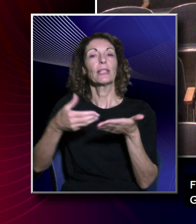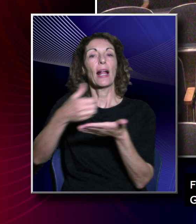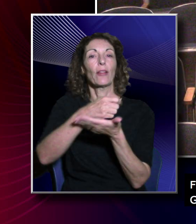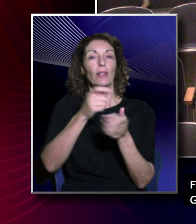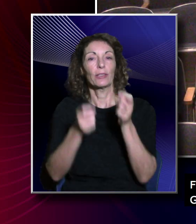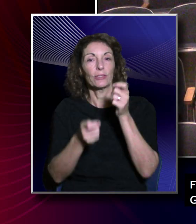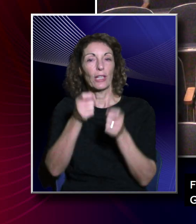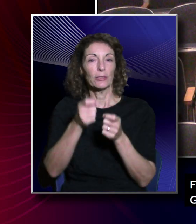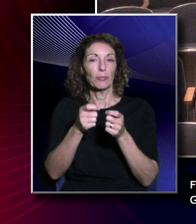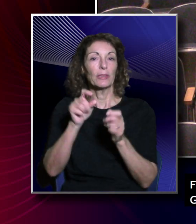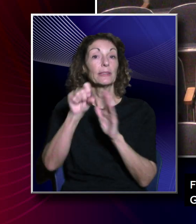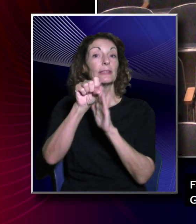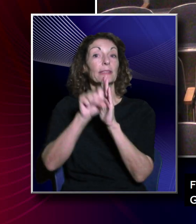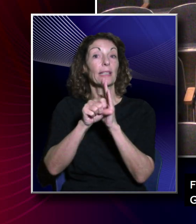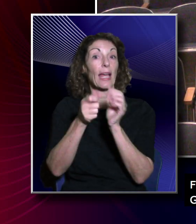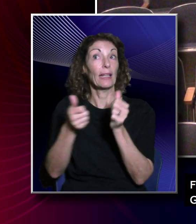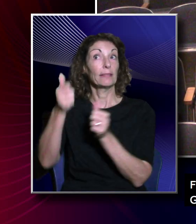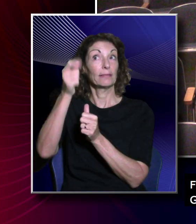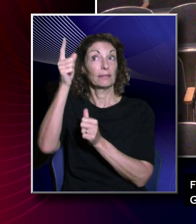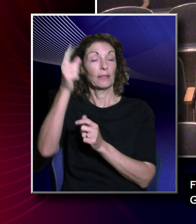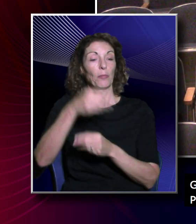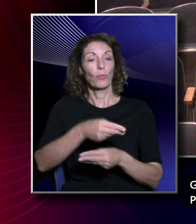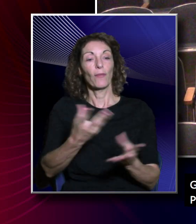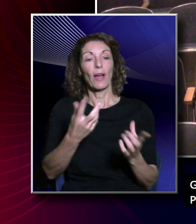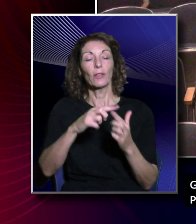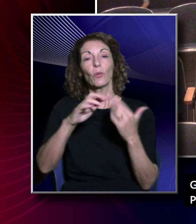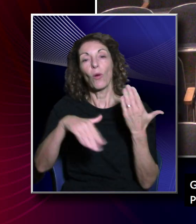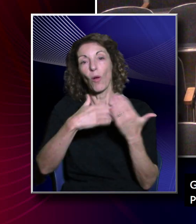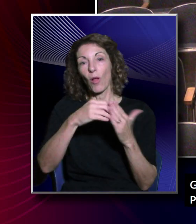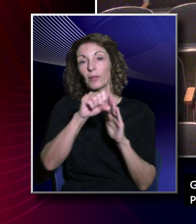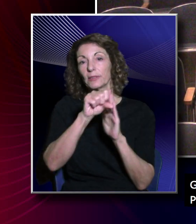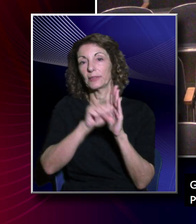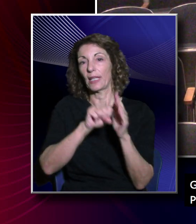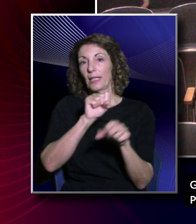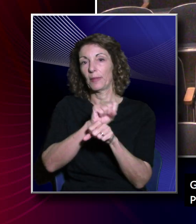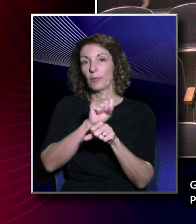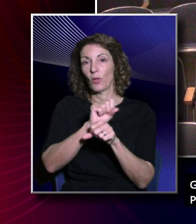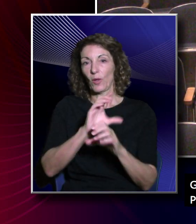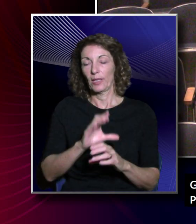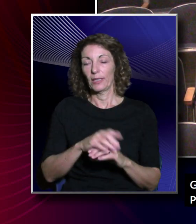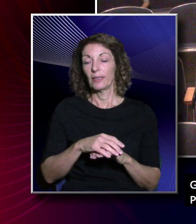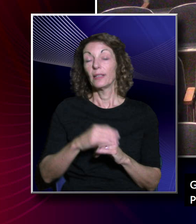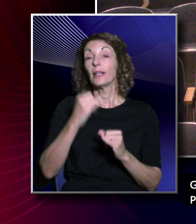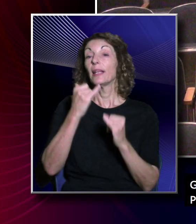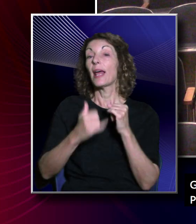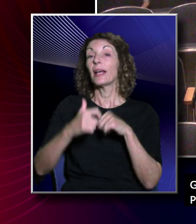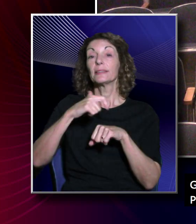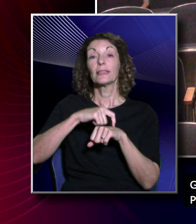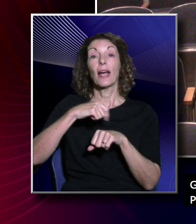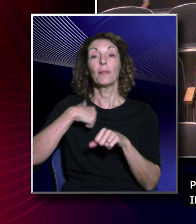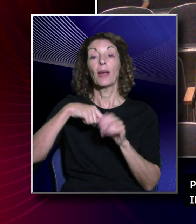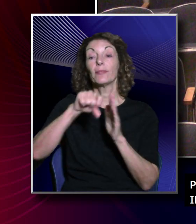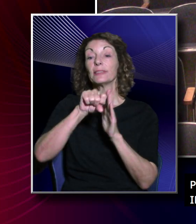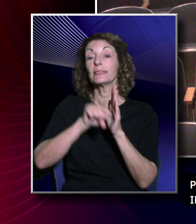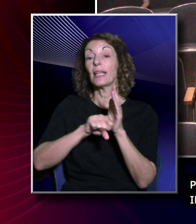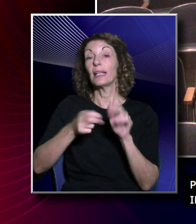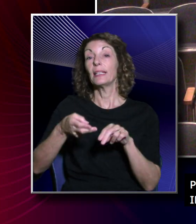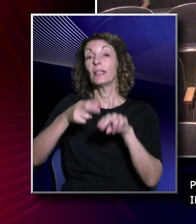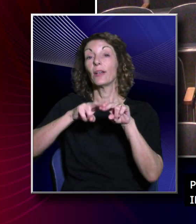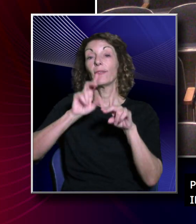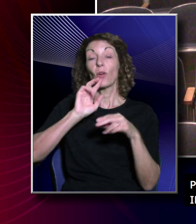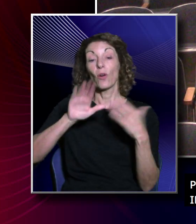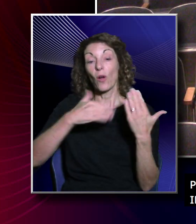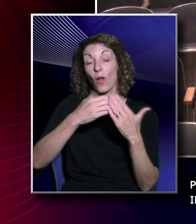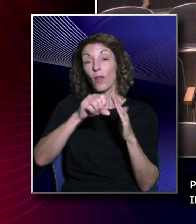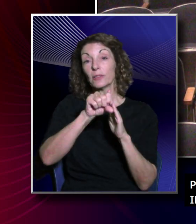provided to all state employees. The last state increase for all state employees was